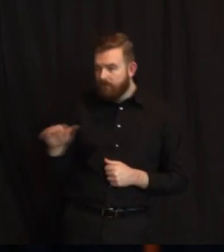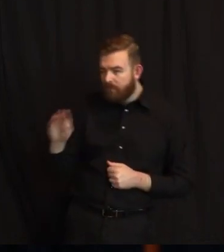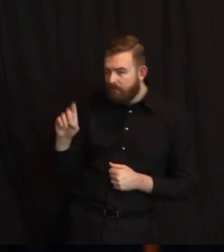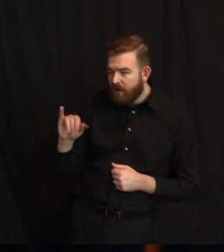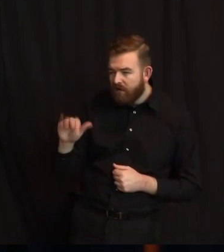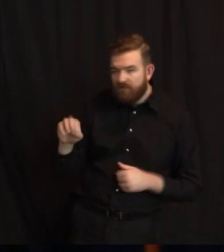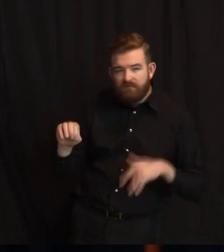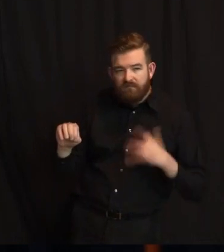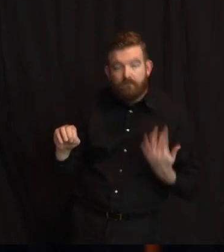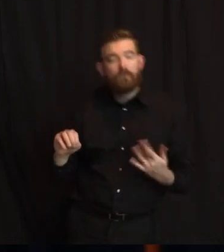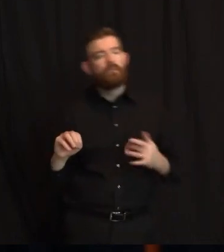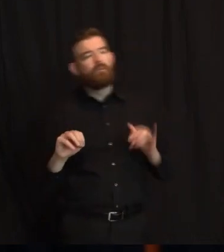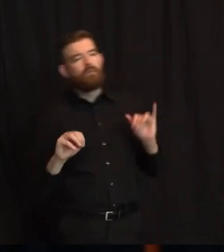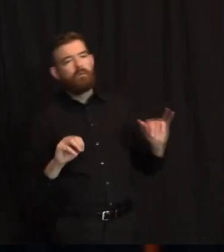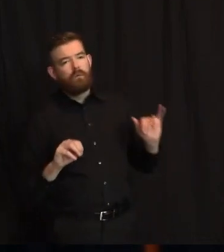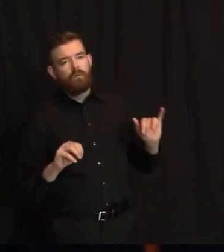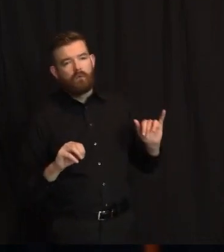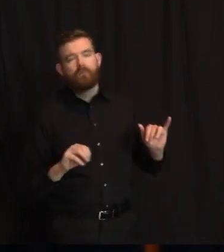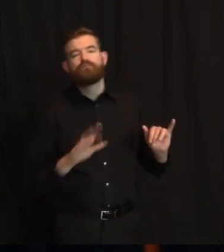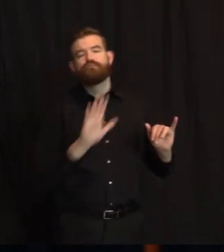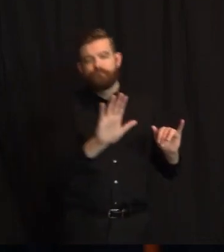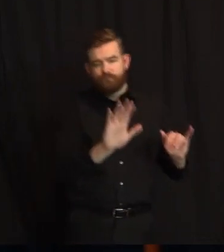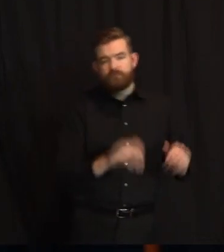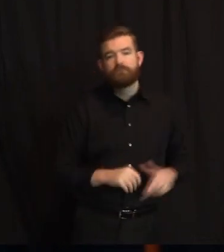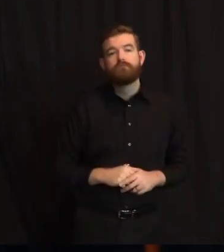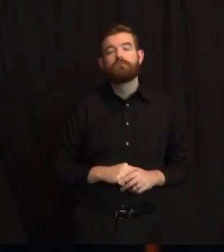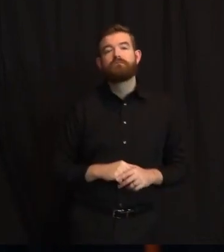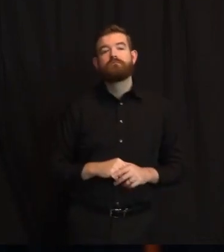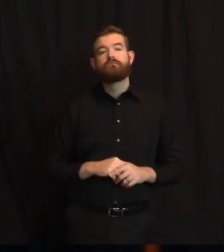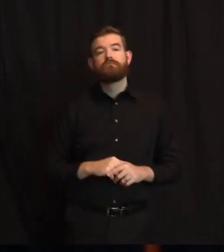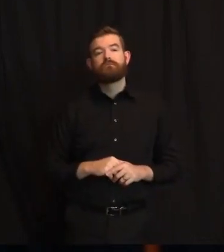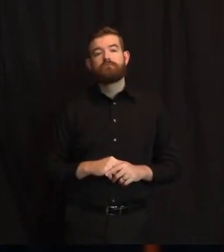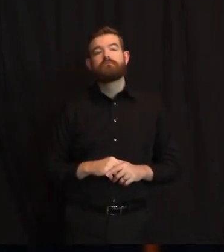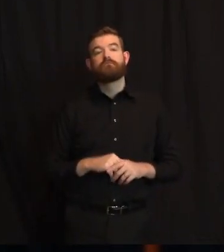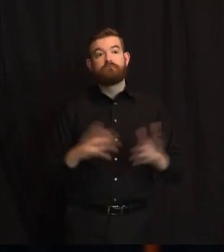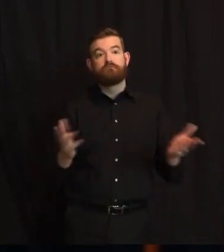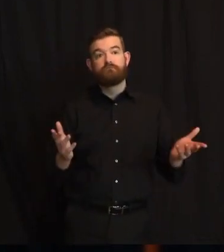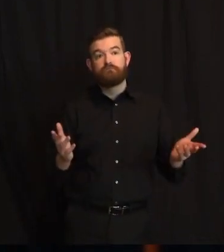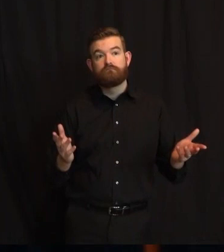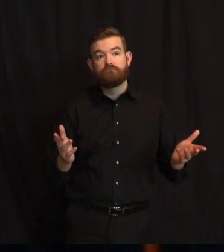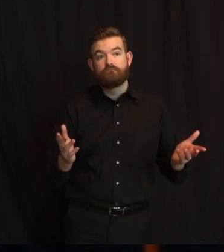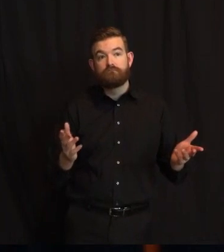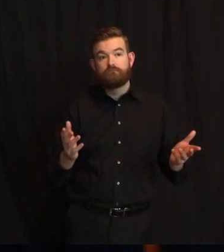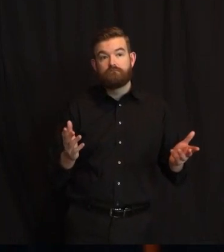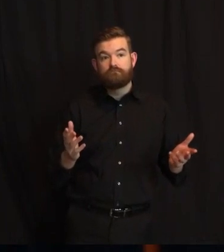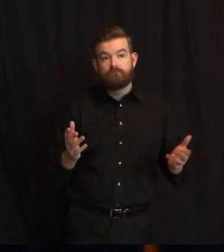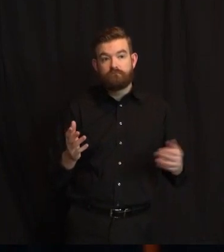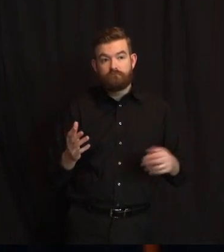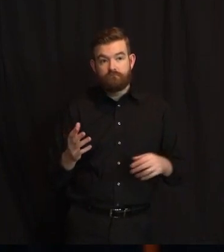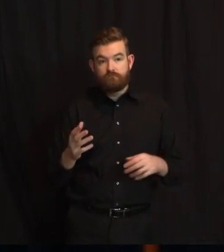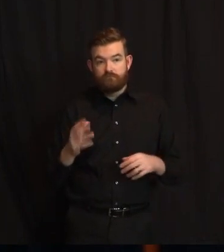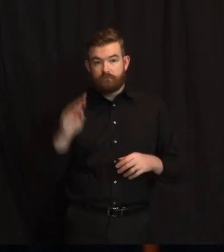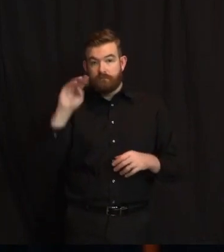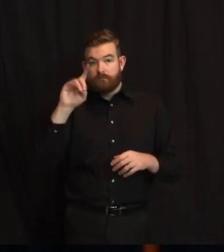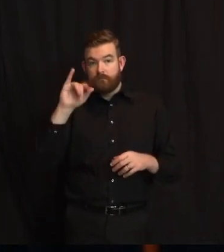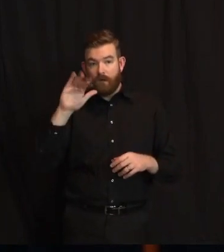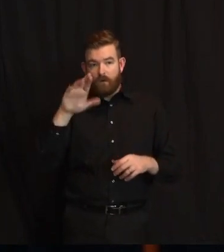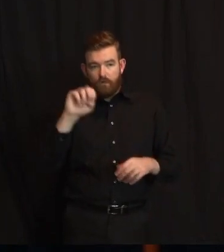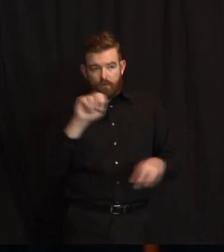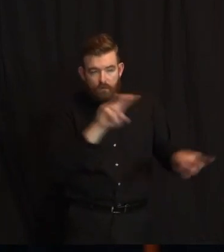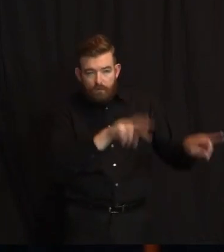a variety of indicators. We do, with Medicare, we do inspect